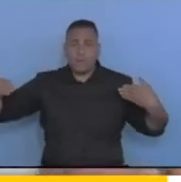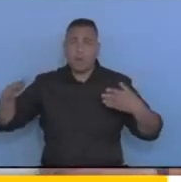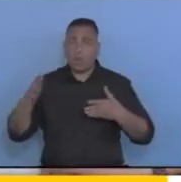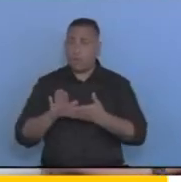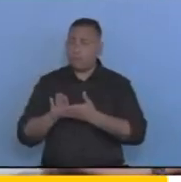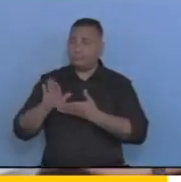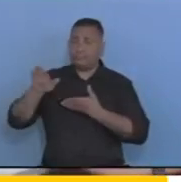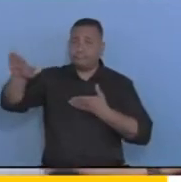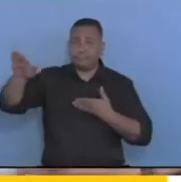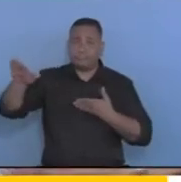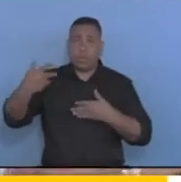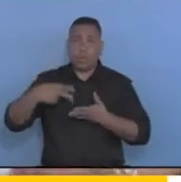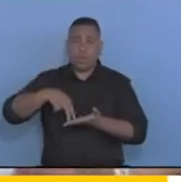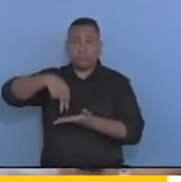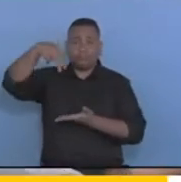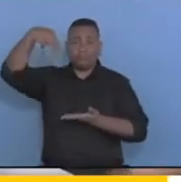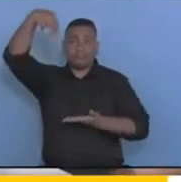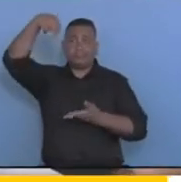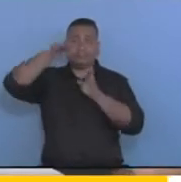is electronics.